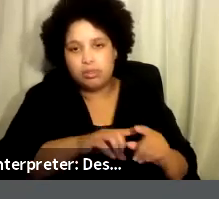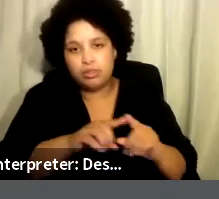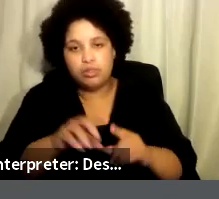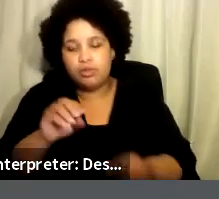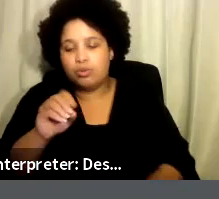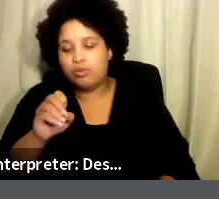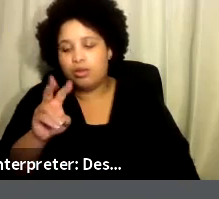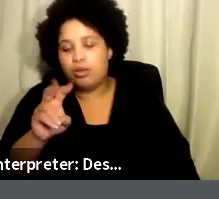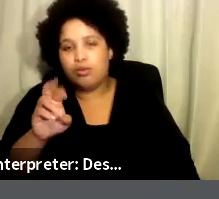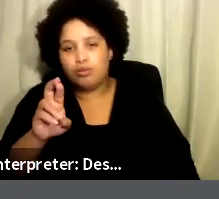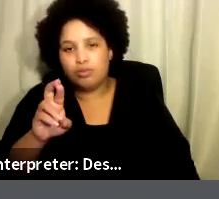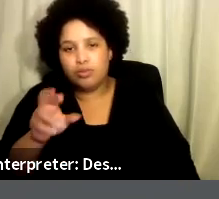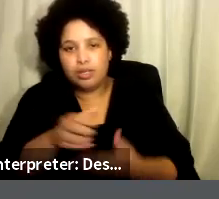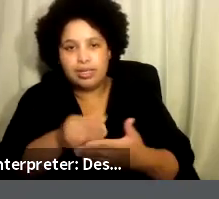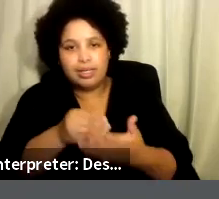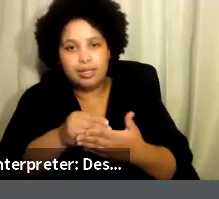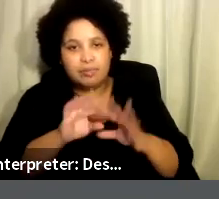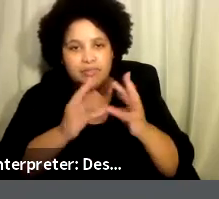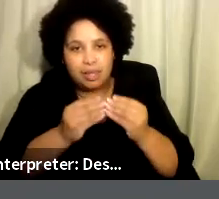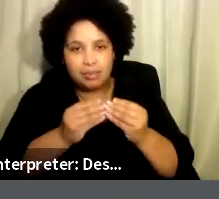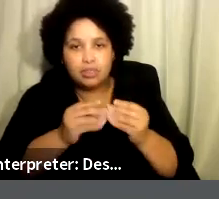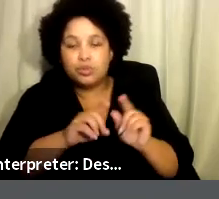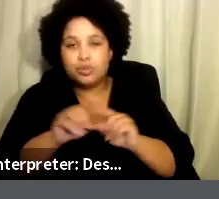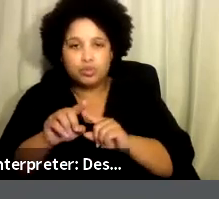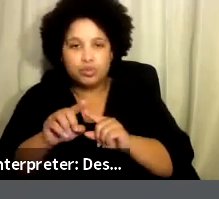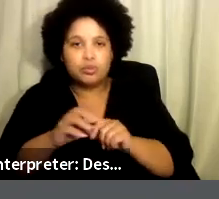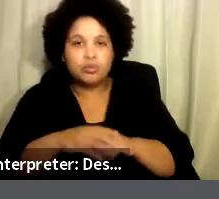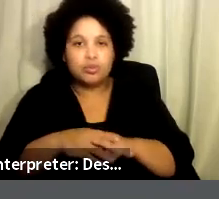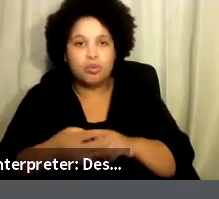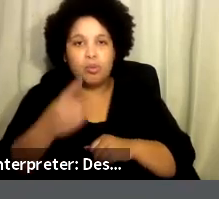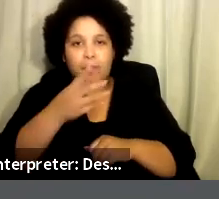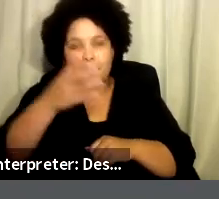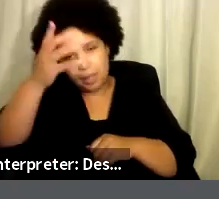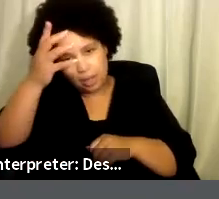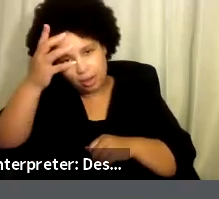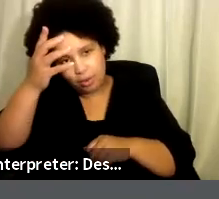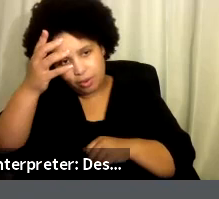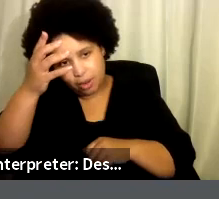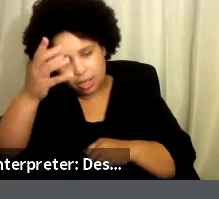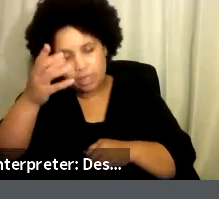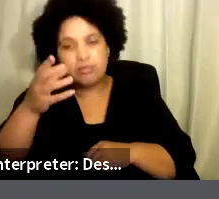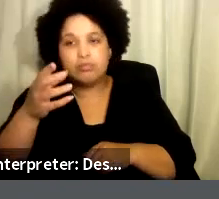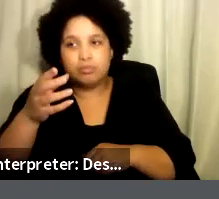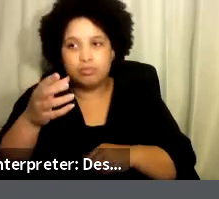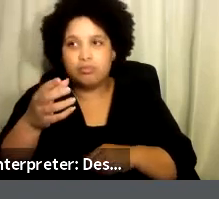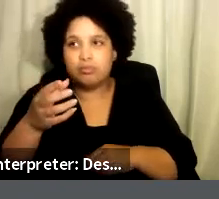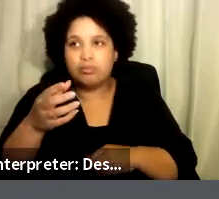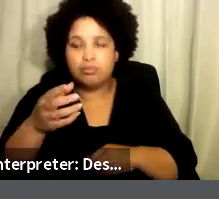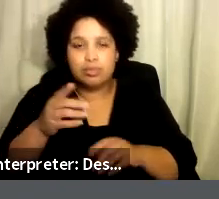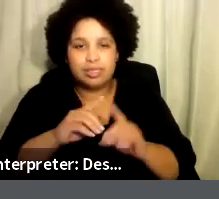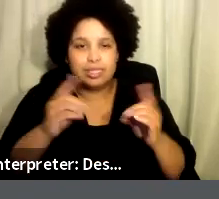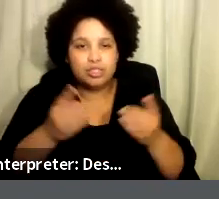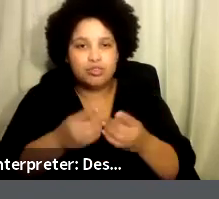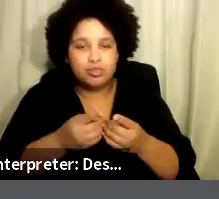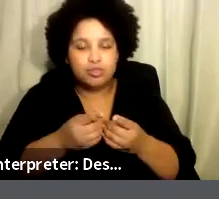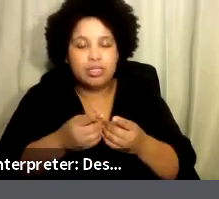families as long as they are, one of the parents is employed by the district, and we do have a different fee